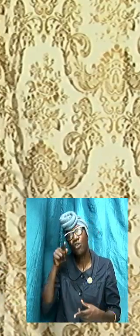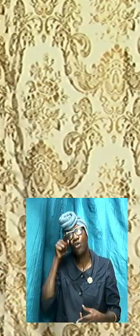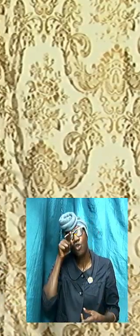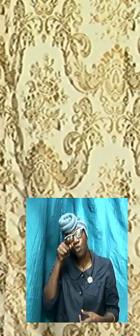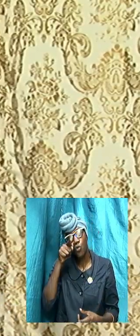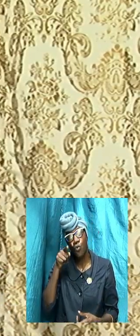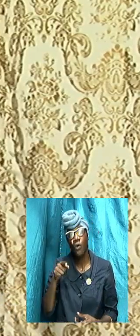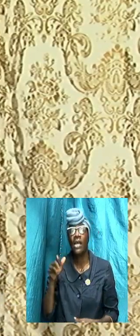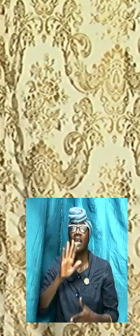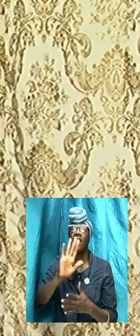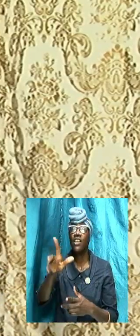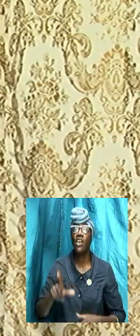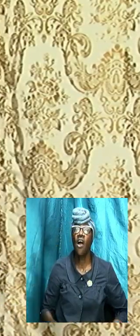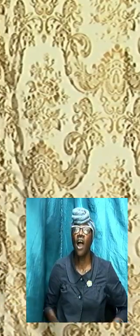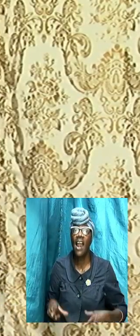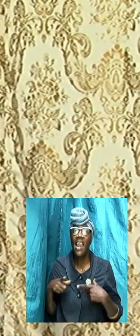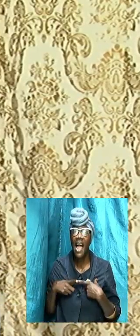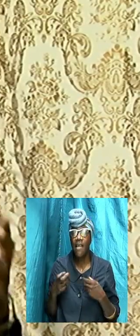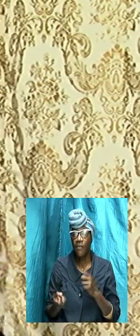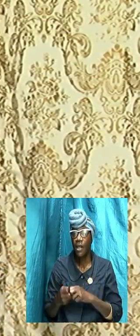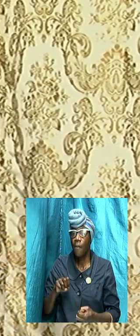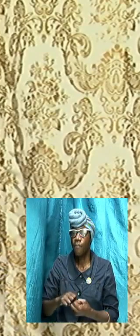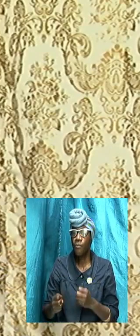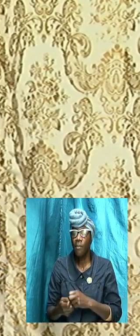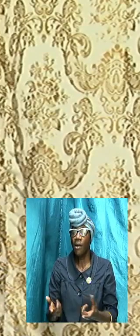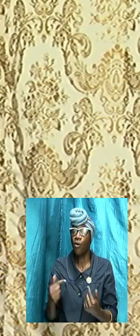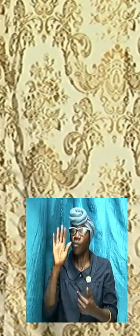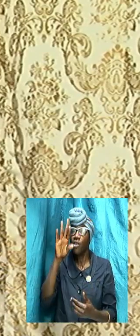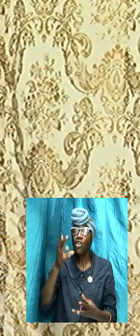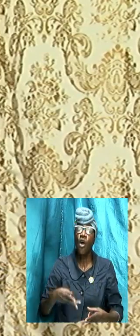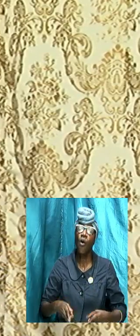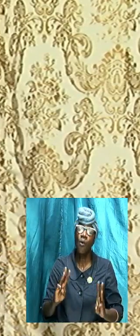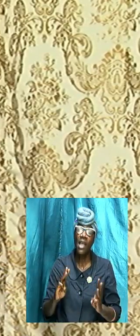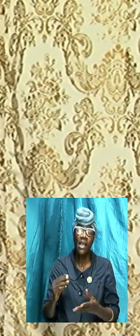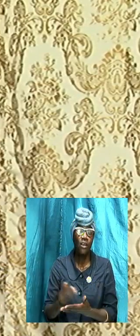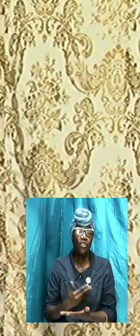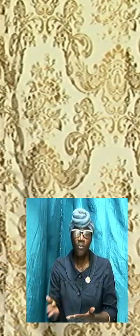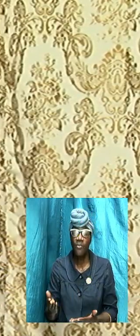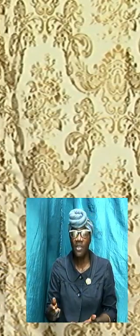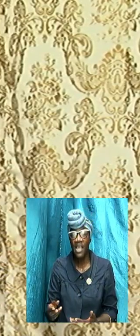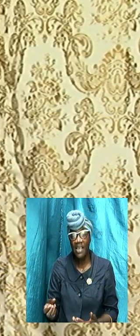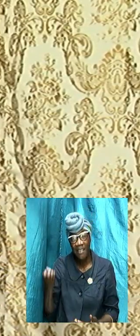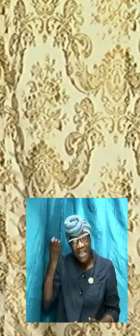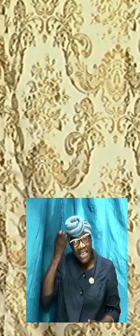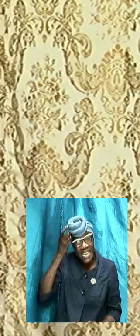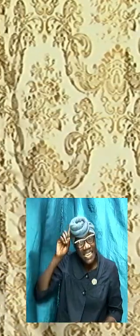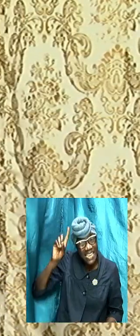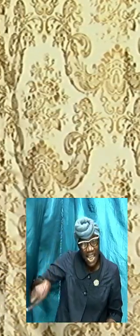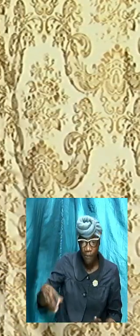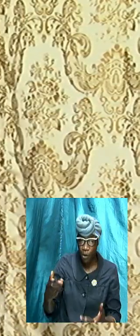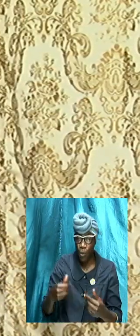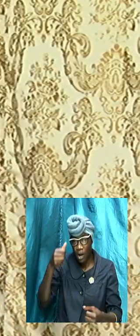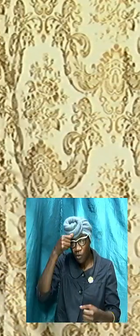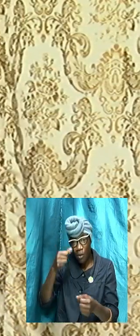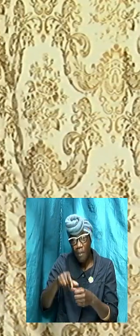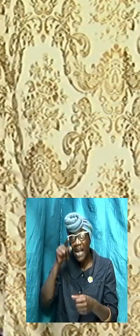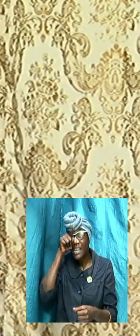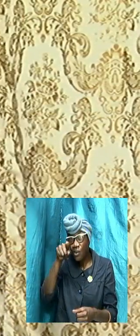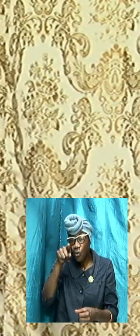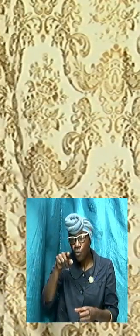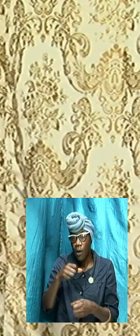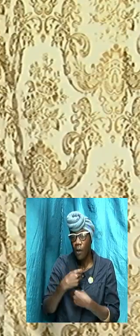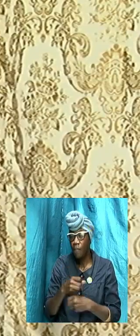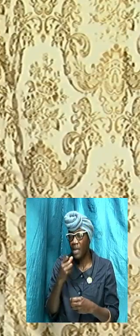amen, in your life. There are some problems that have came your way. There are some things that the devil would want to remind you of, amen. I want to make you